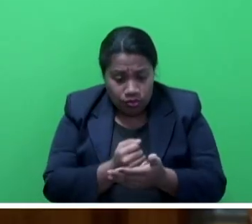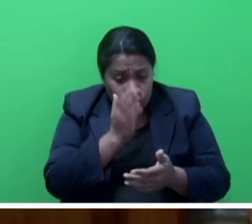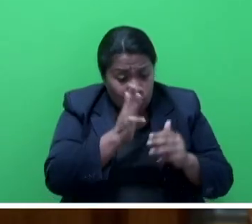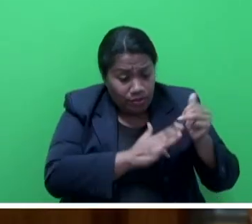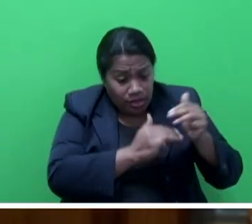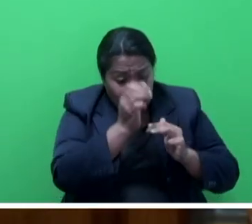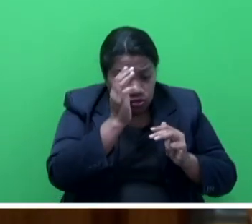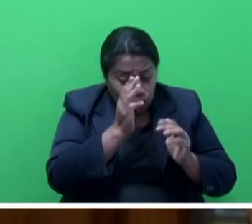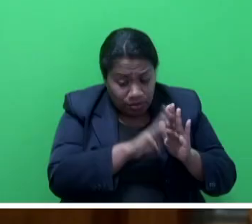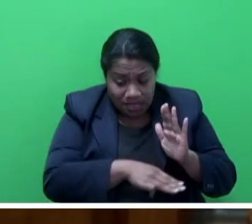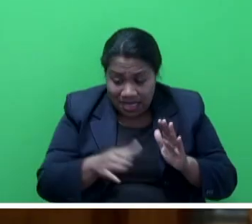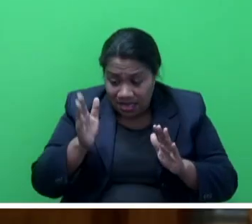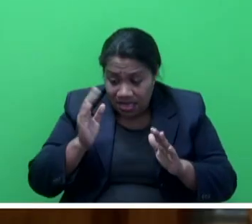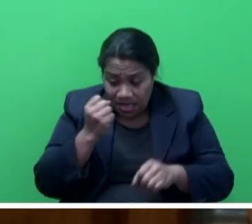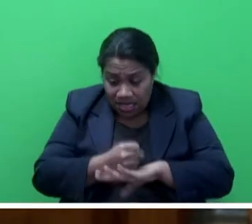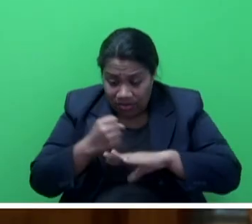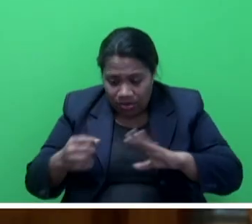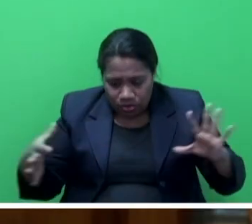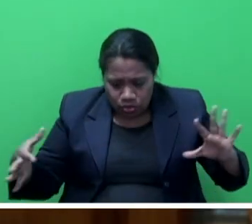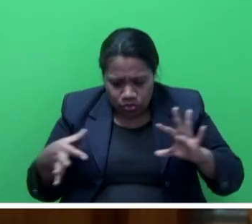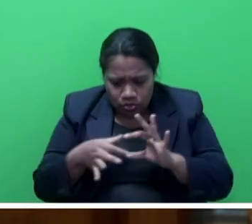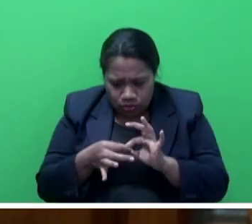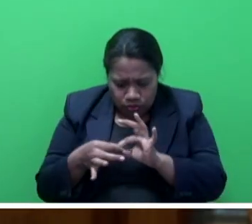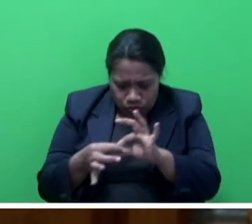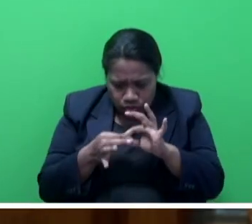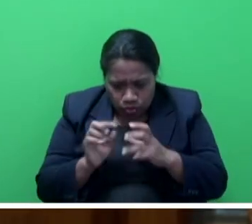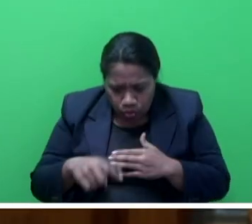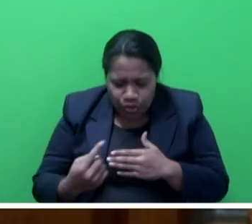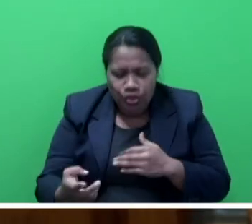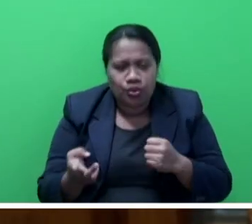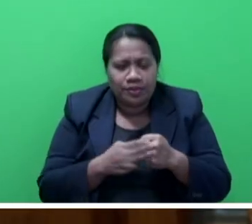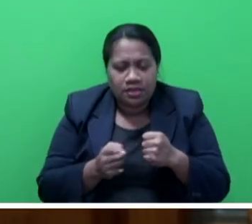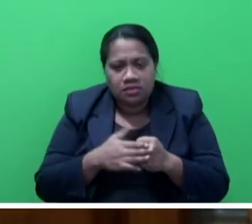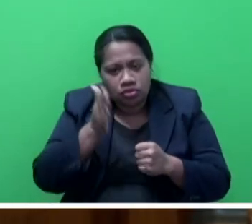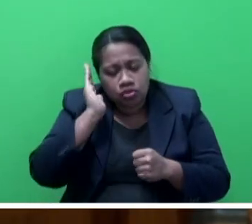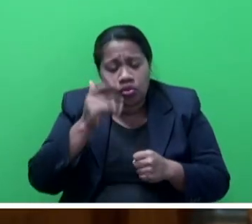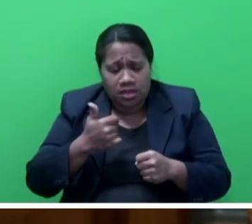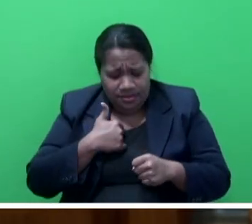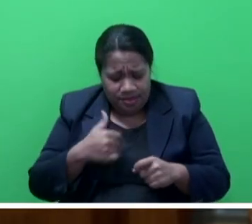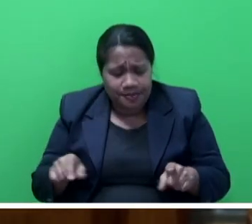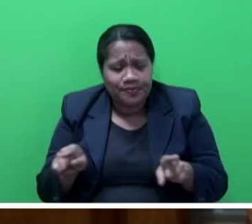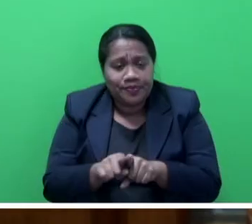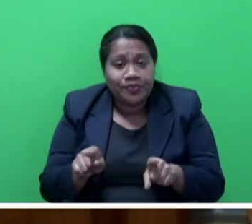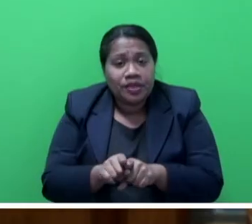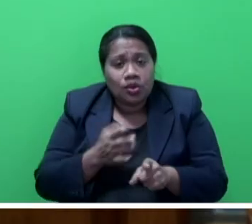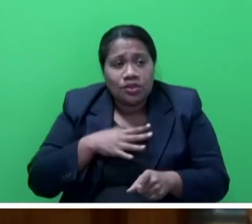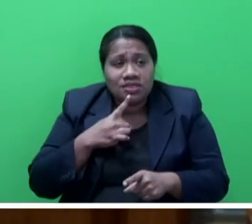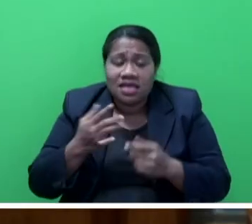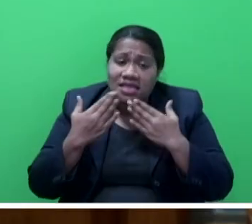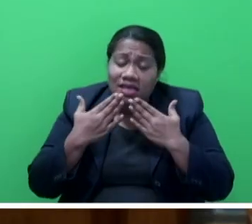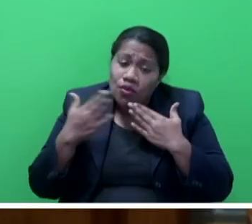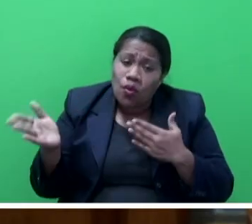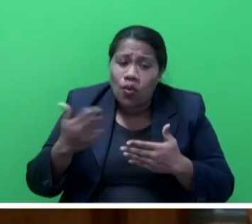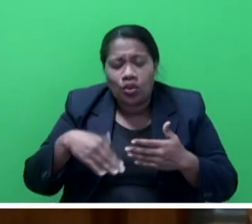the rebuild and, of course, the continuous maintenance of this school. But I'd also like to say thank you to all the managements who